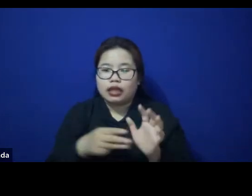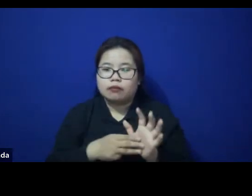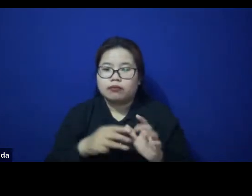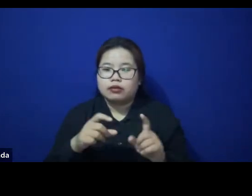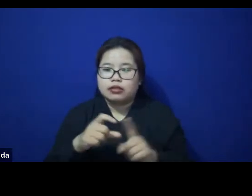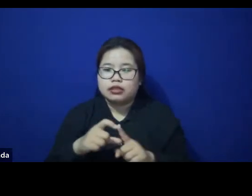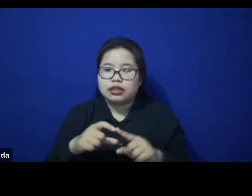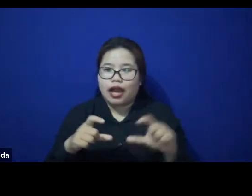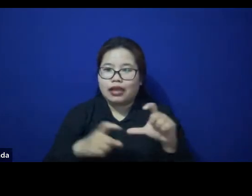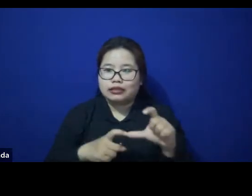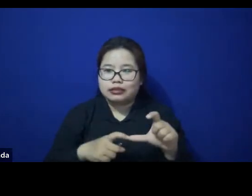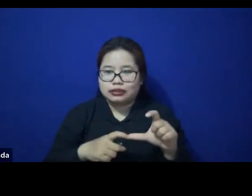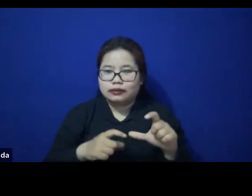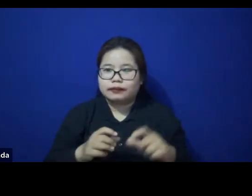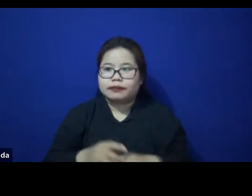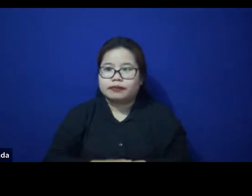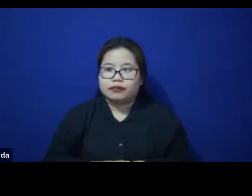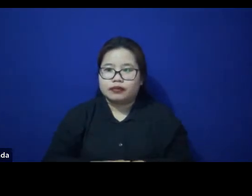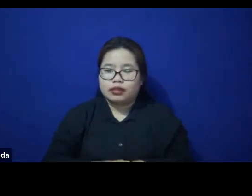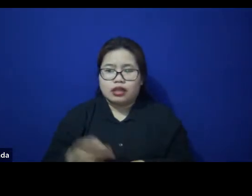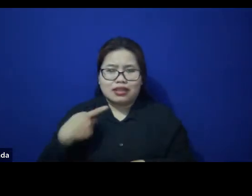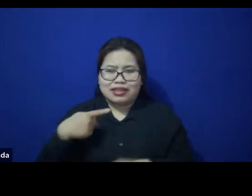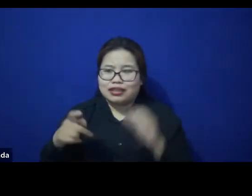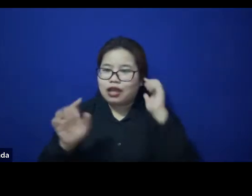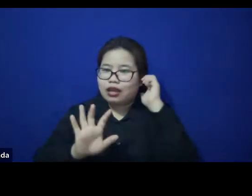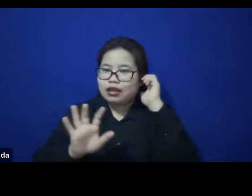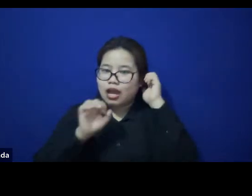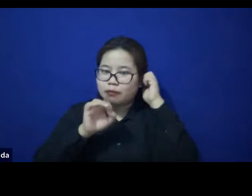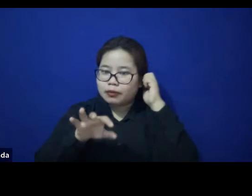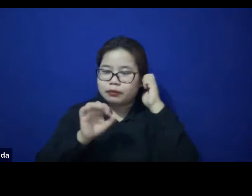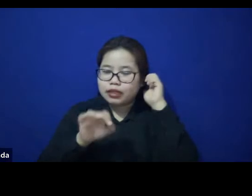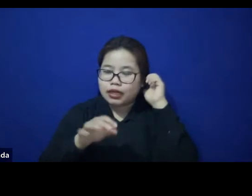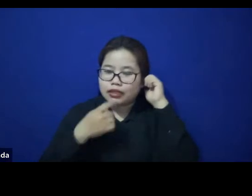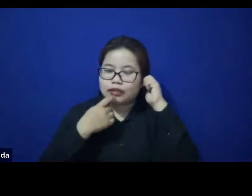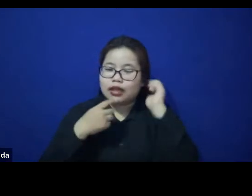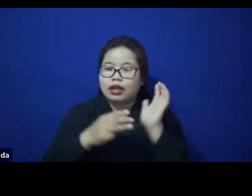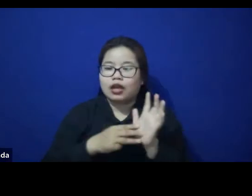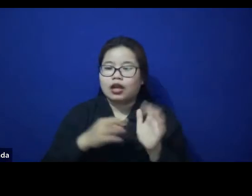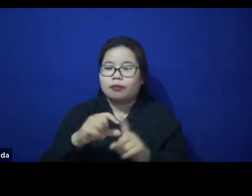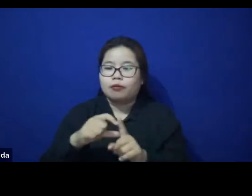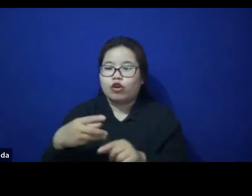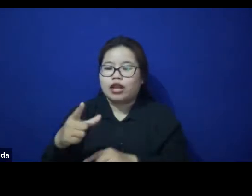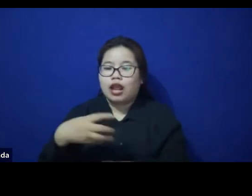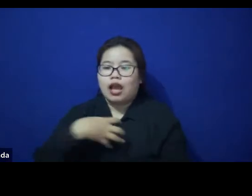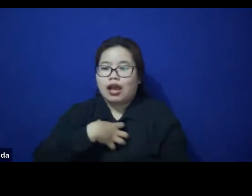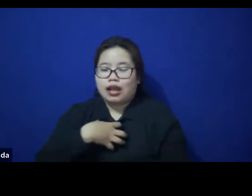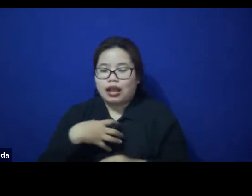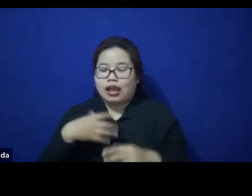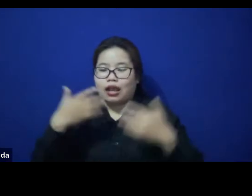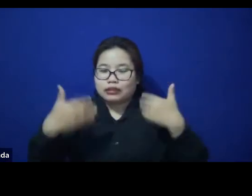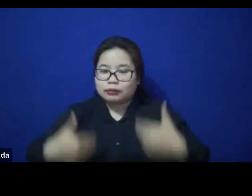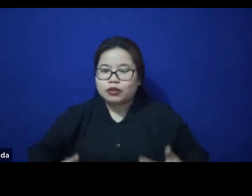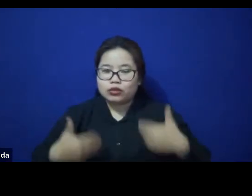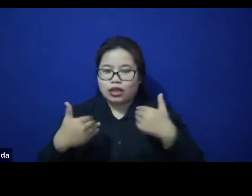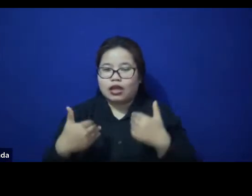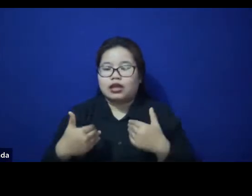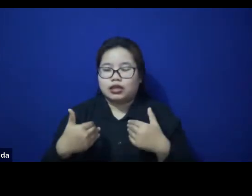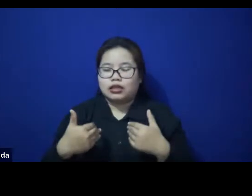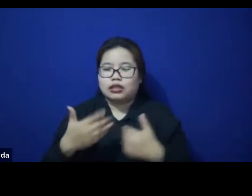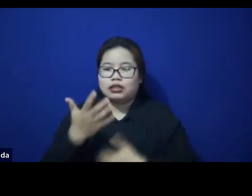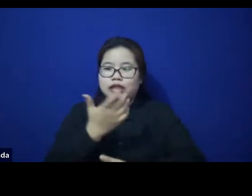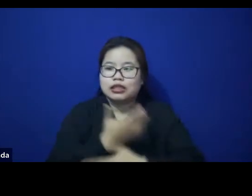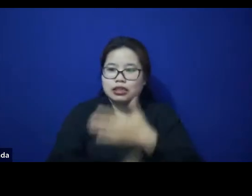human rights model of disability, which is about society needing to lift its game